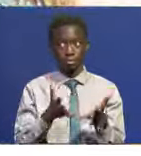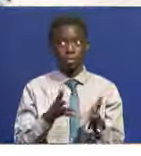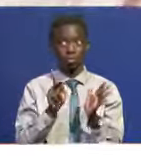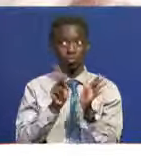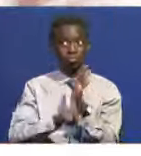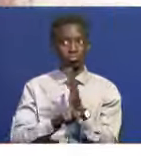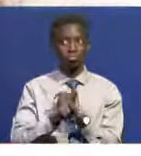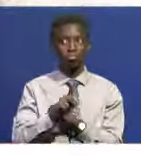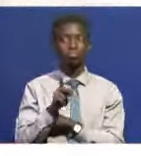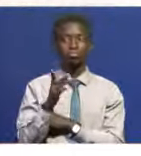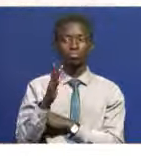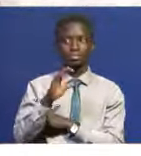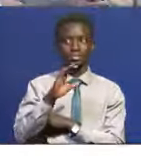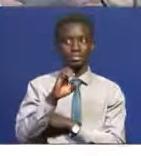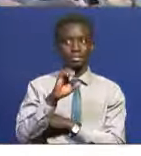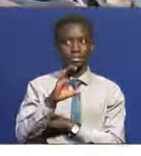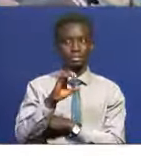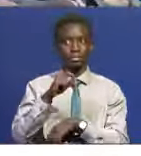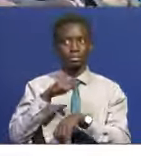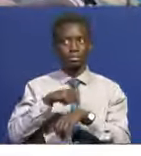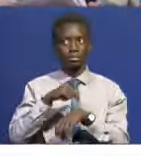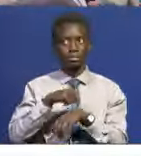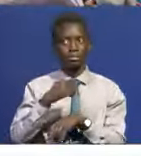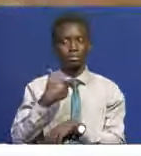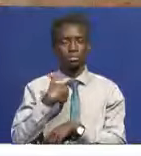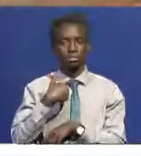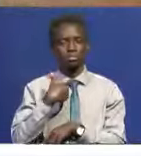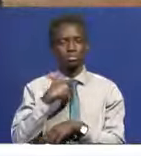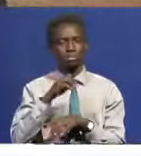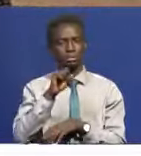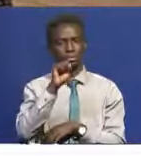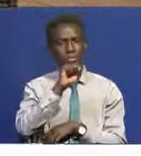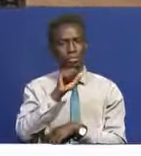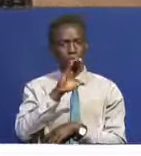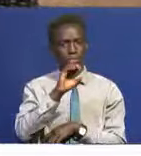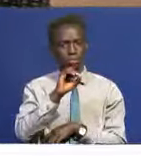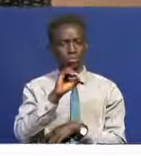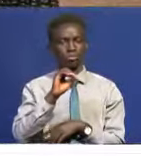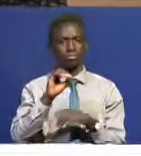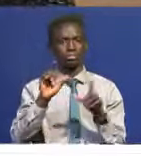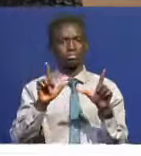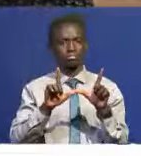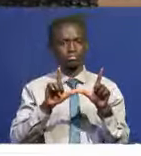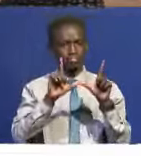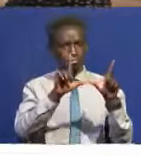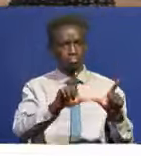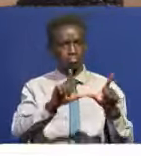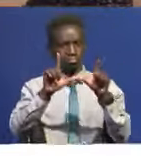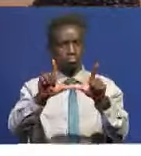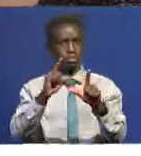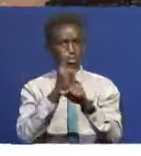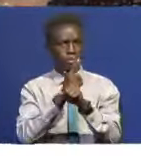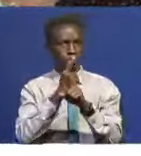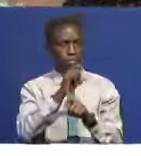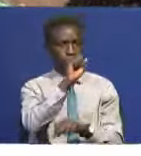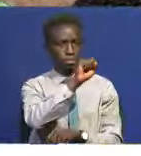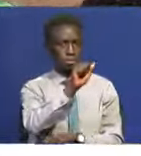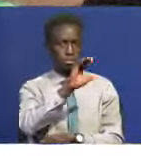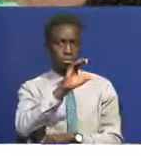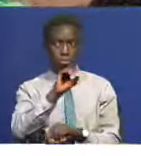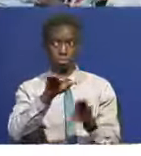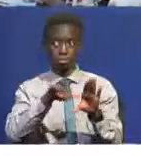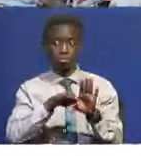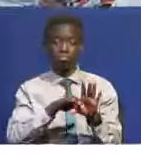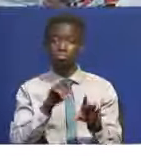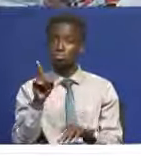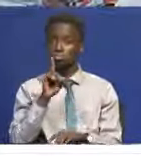Mbaya Kimwele, while issuing registration Sacco certificates to different Sacco members in the county, said agriculture will highly